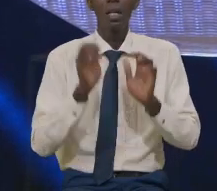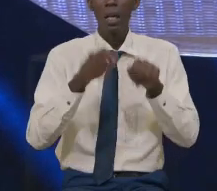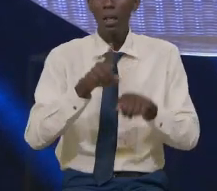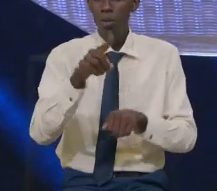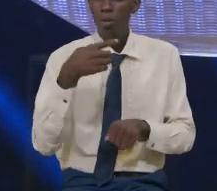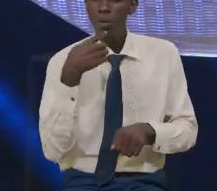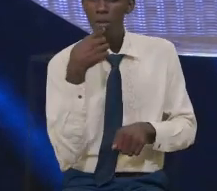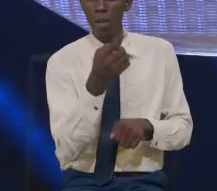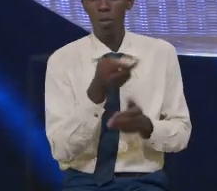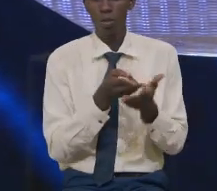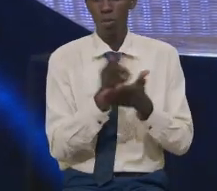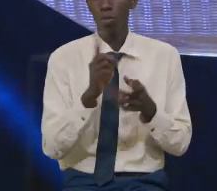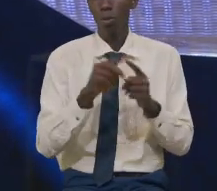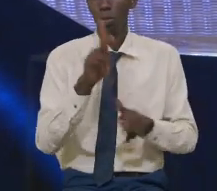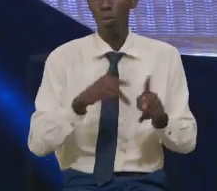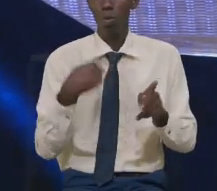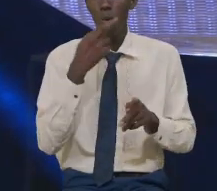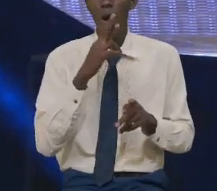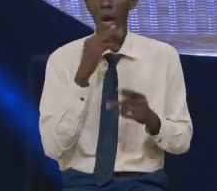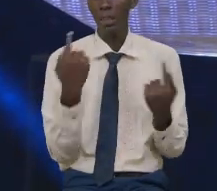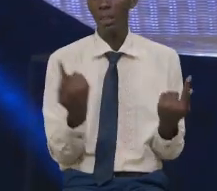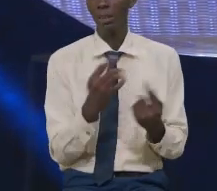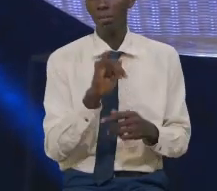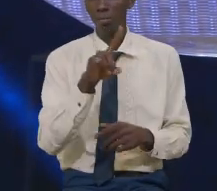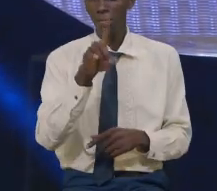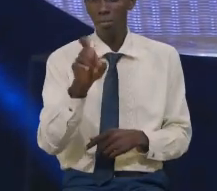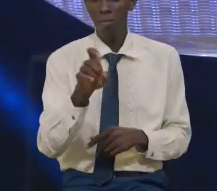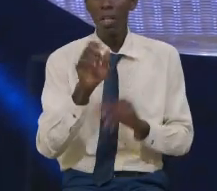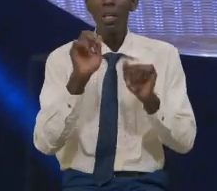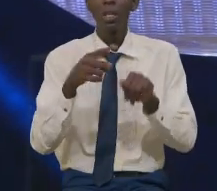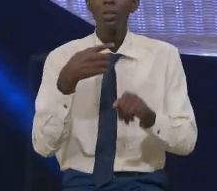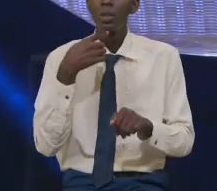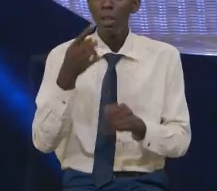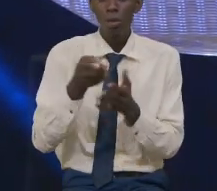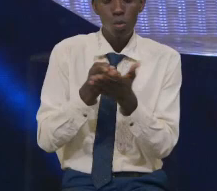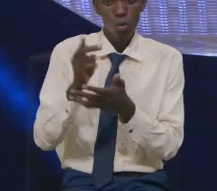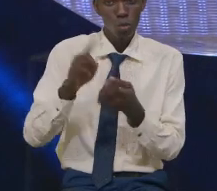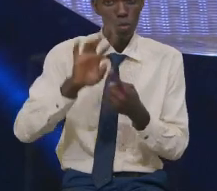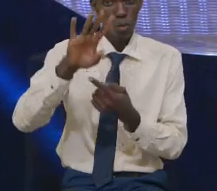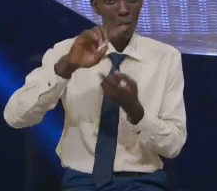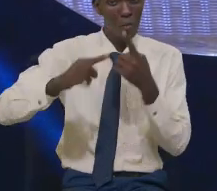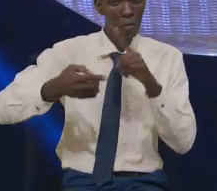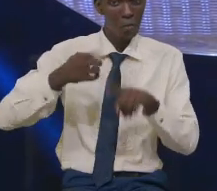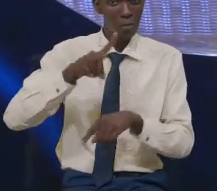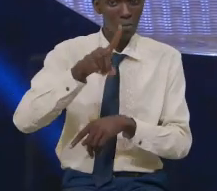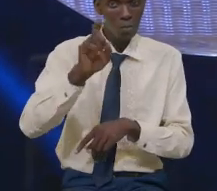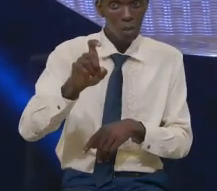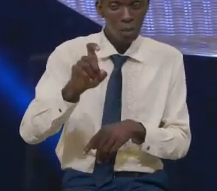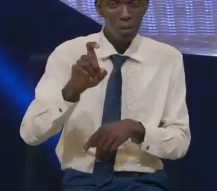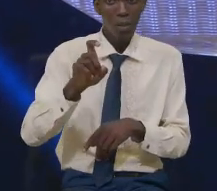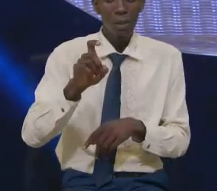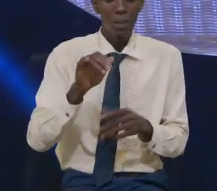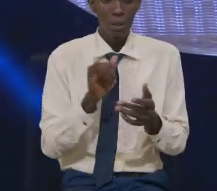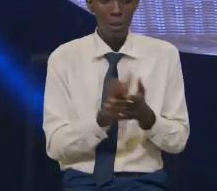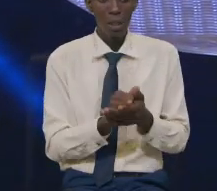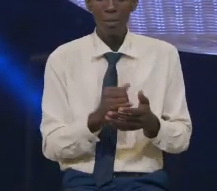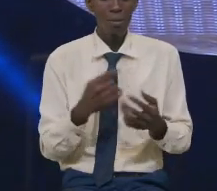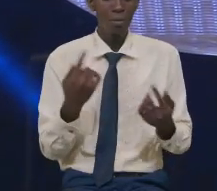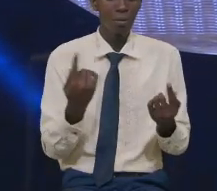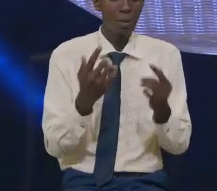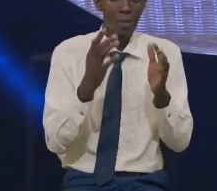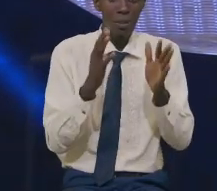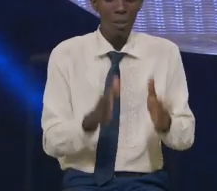to the people who are sinning? Can you tell the truth to your friend, sycophant, who